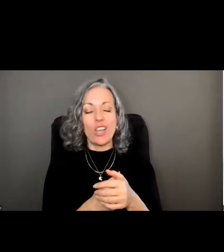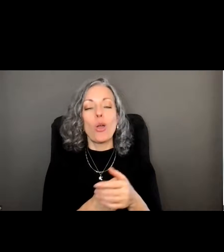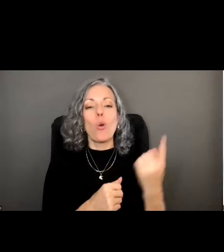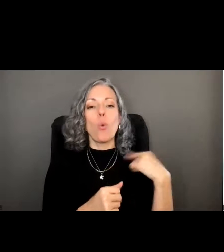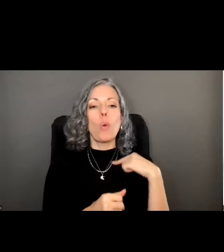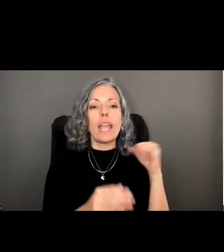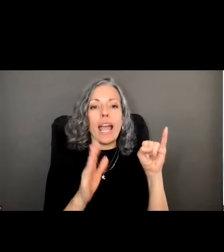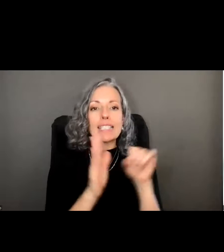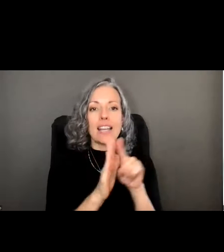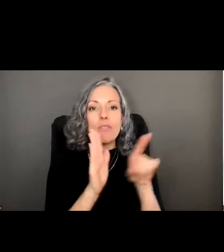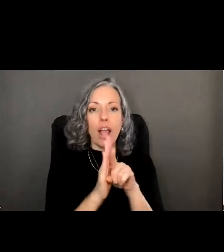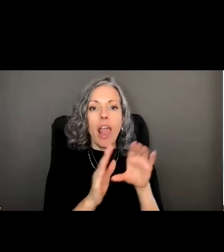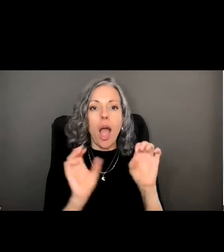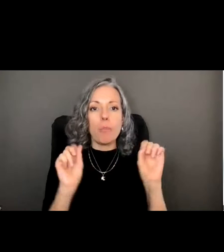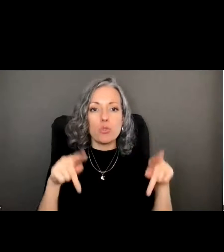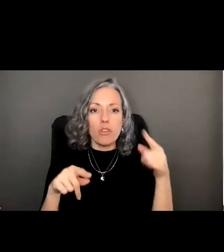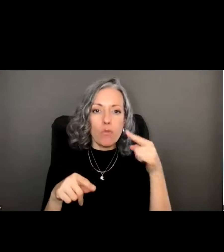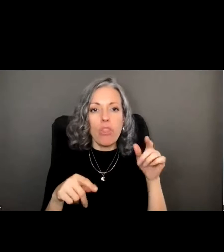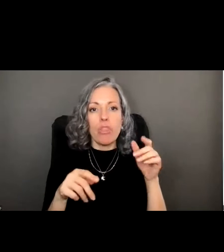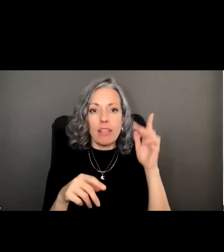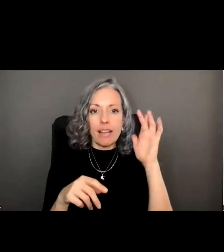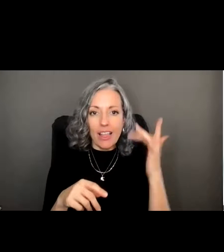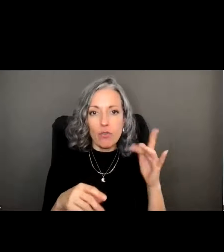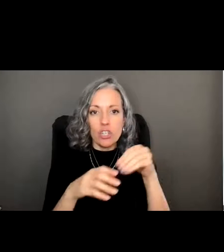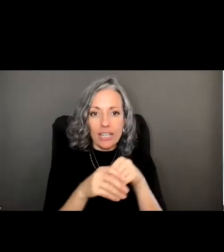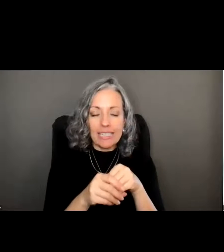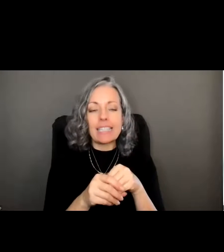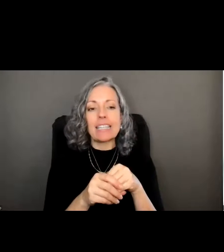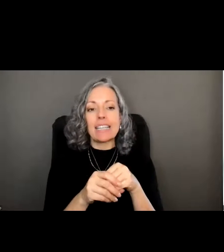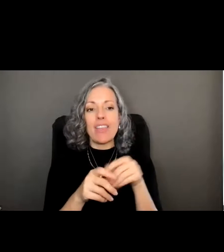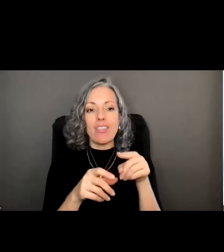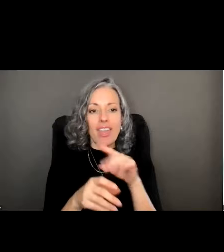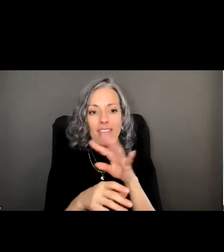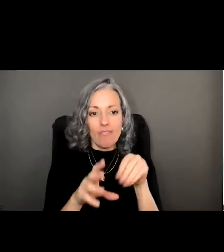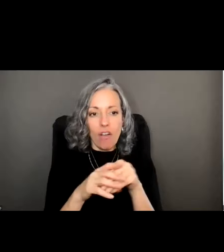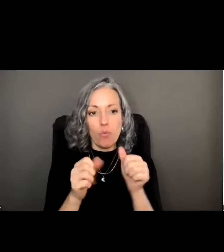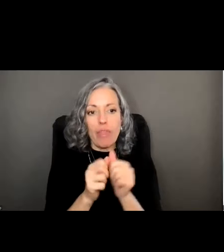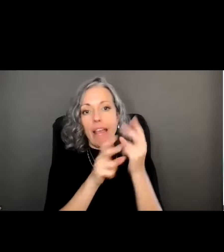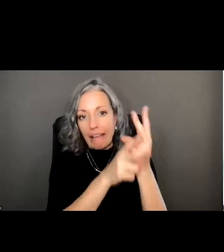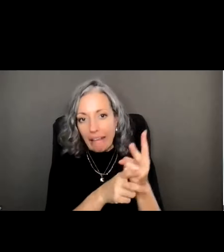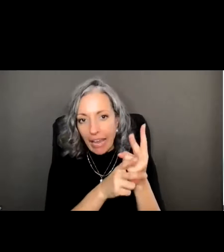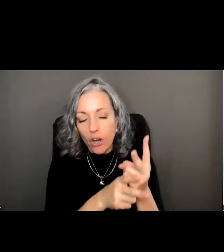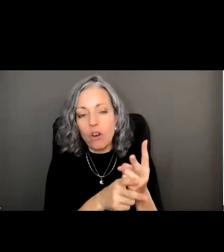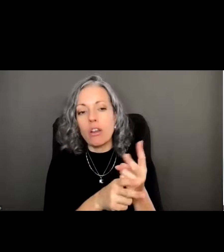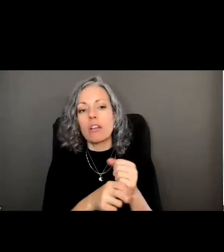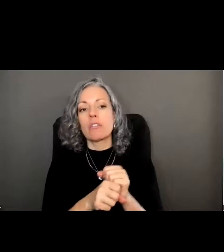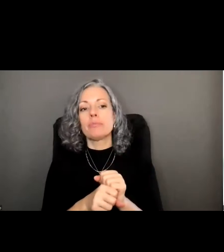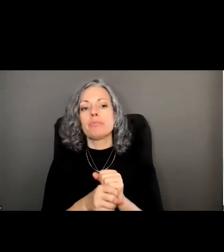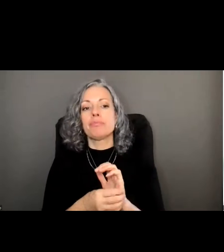opportunities for California to further our efforts in advancing the care of people with dementia and their